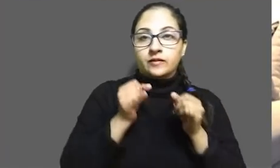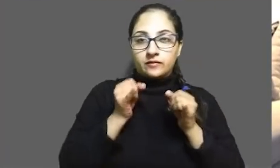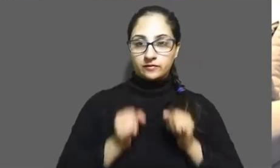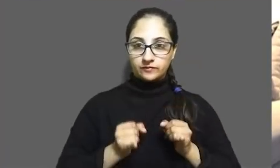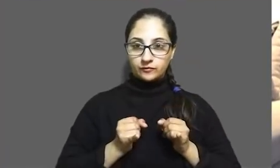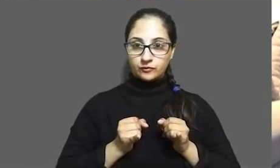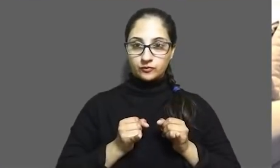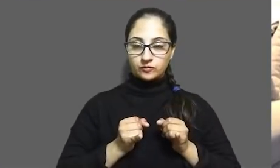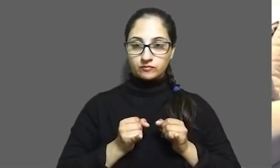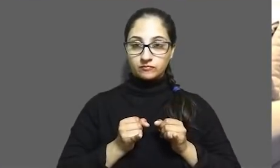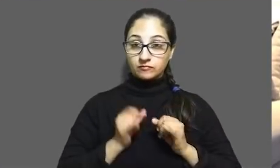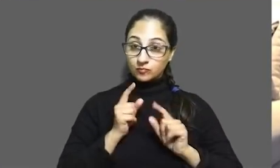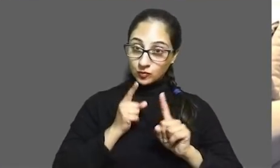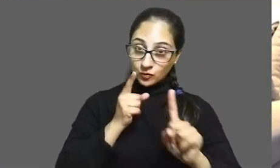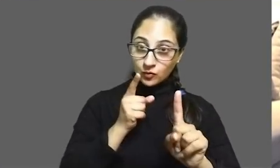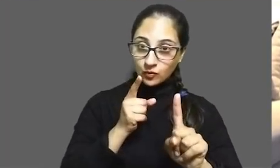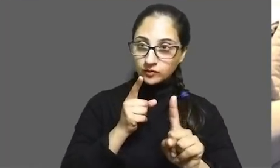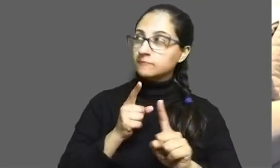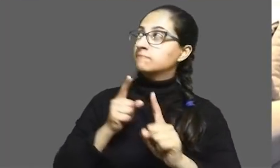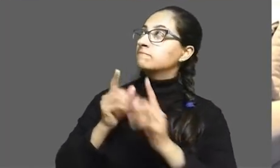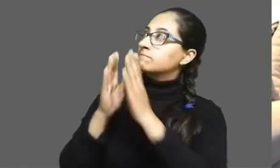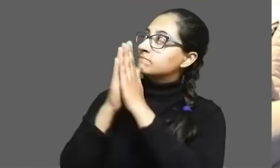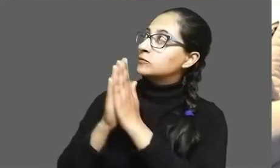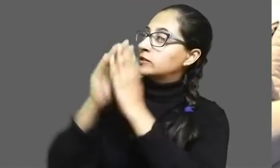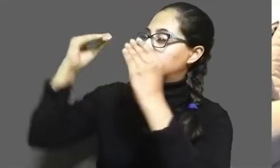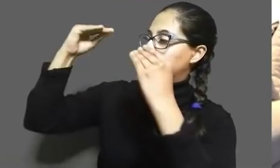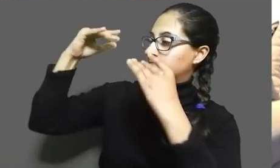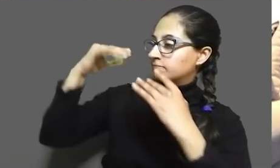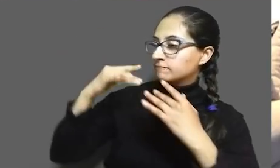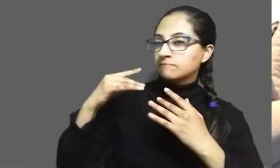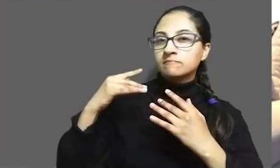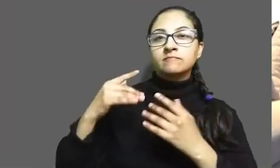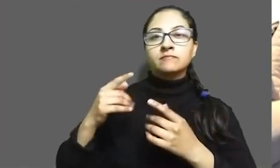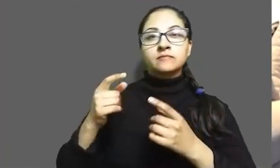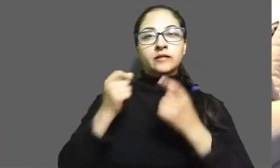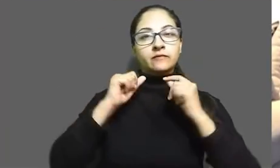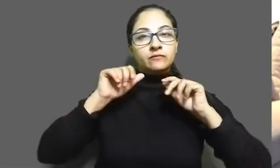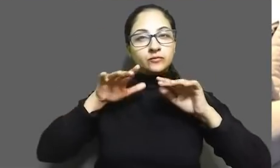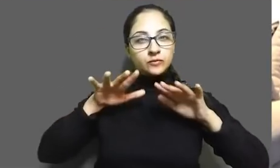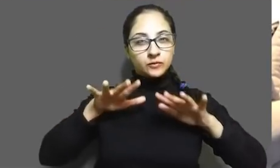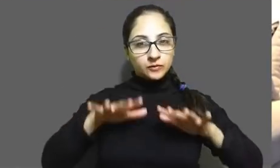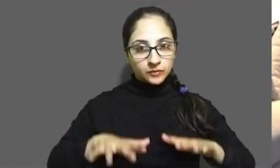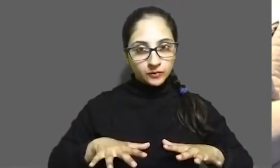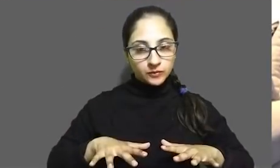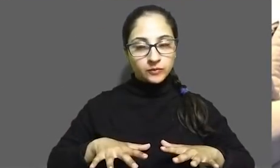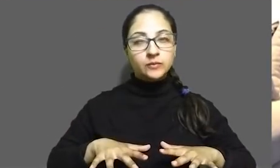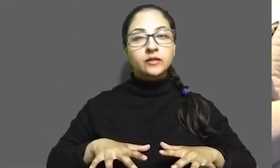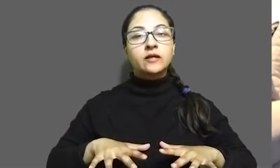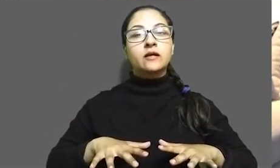well as congregational prayer, to seek peace and strength through difficulties.